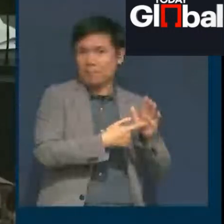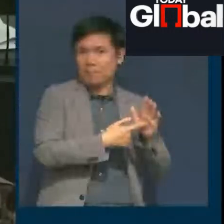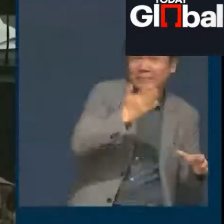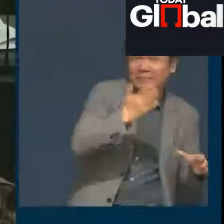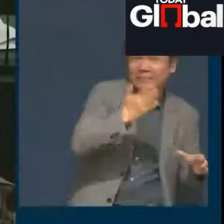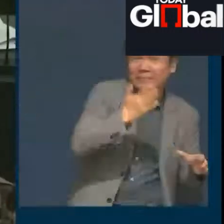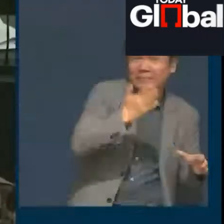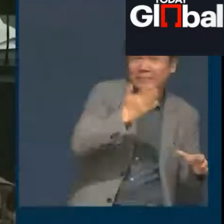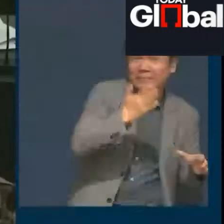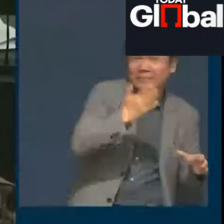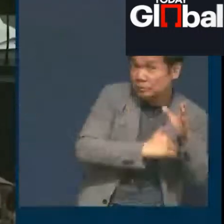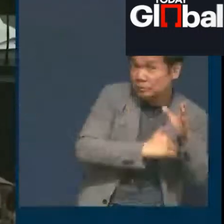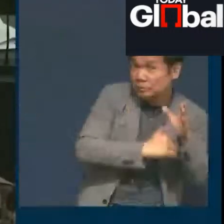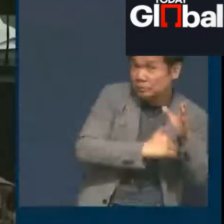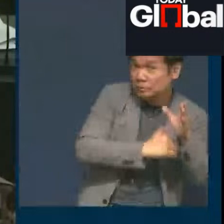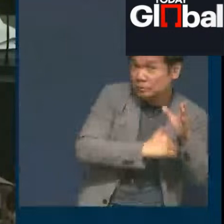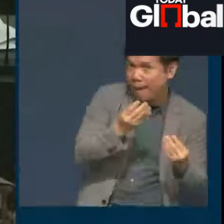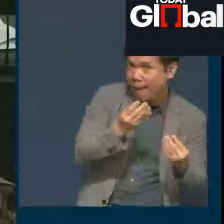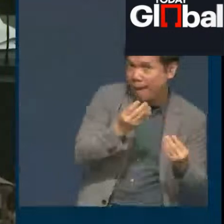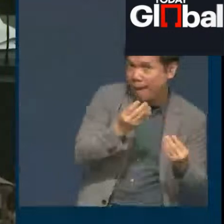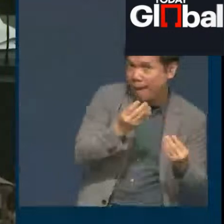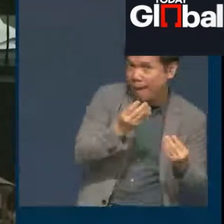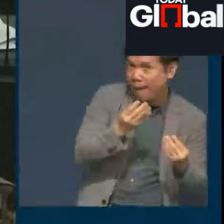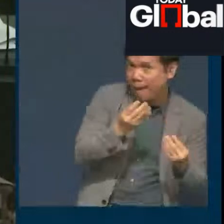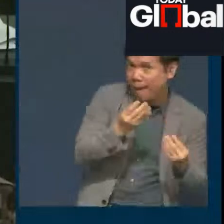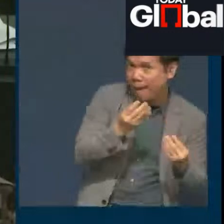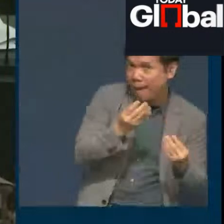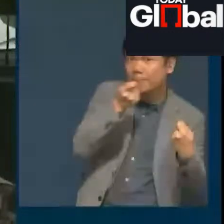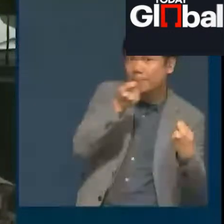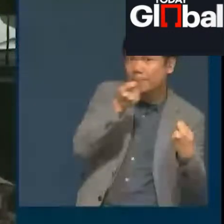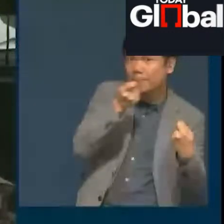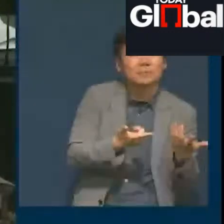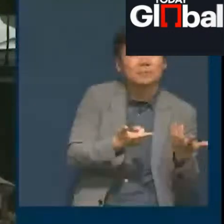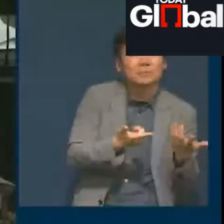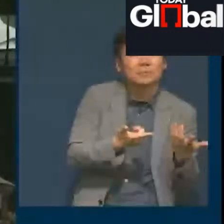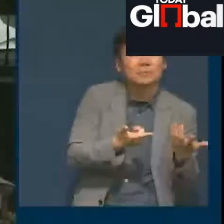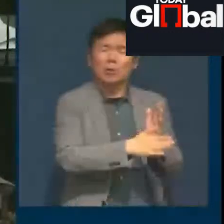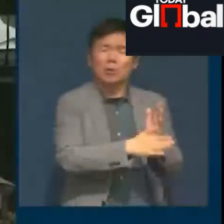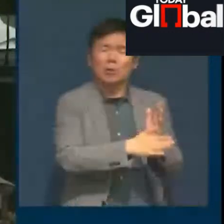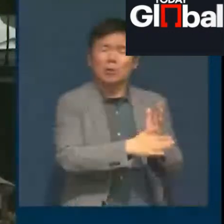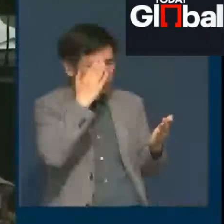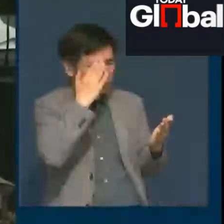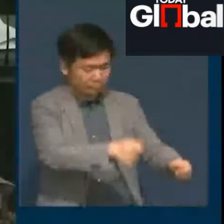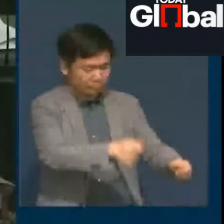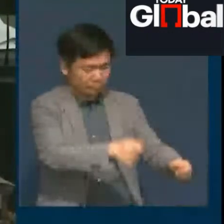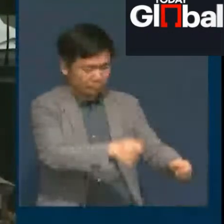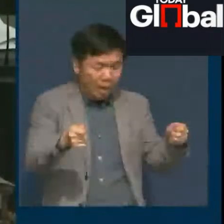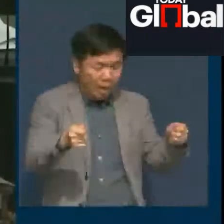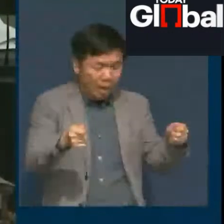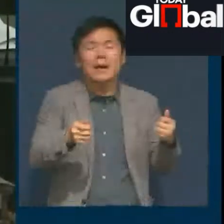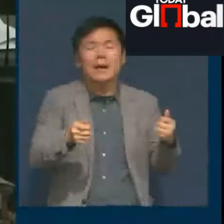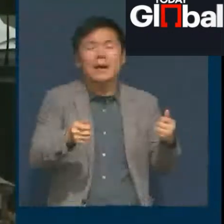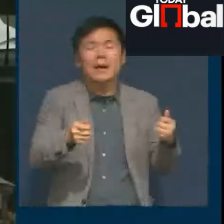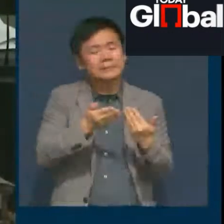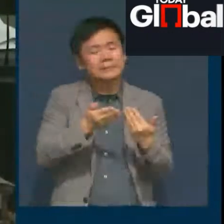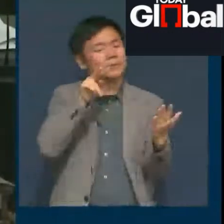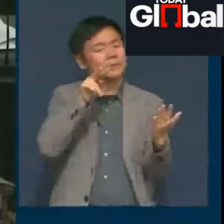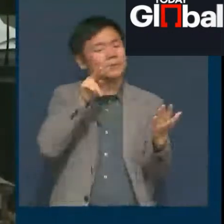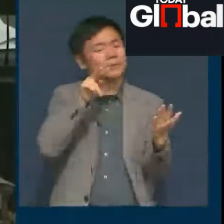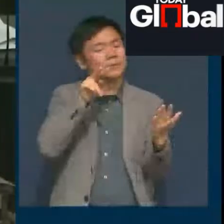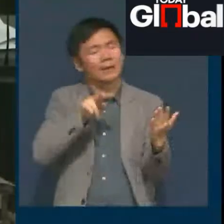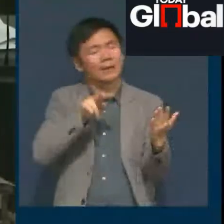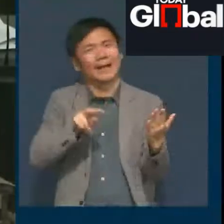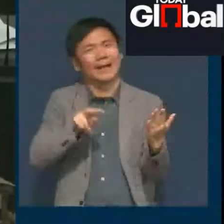disabilities for them to read more easily and understand more accessibly, and in order to